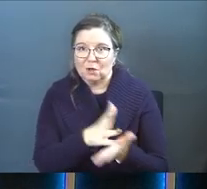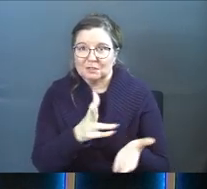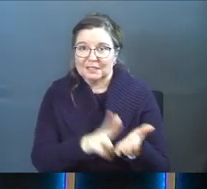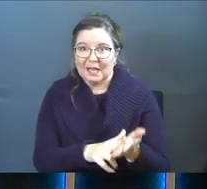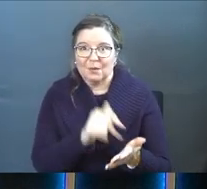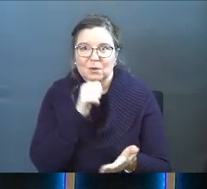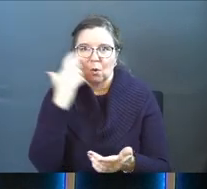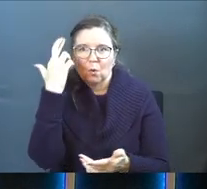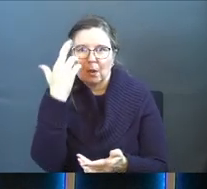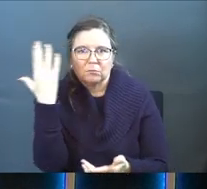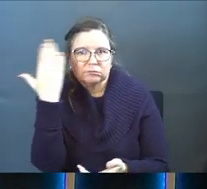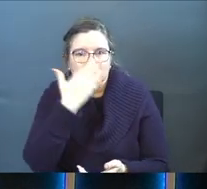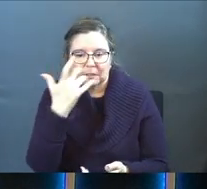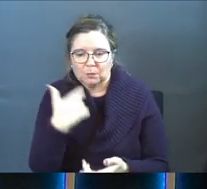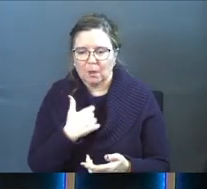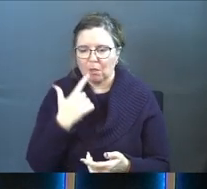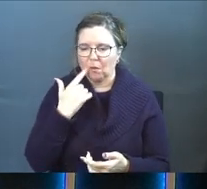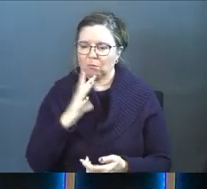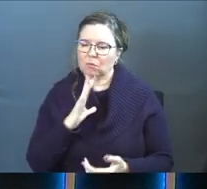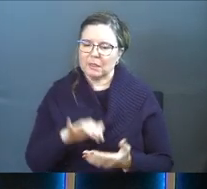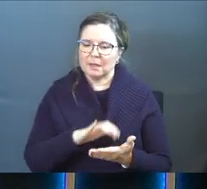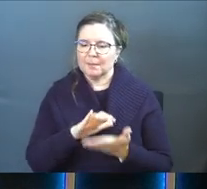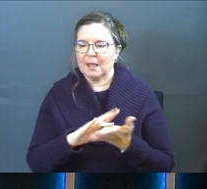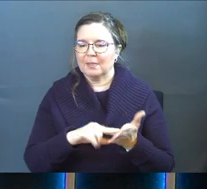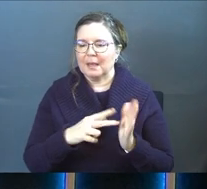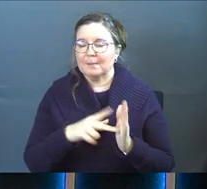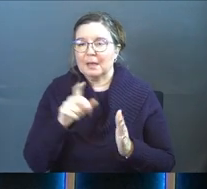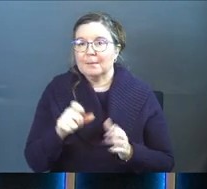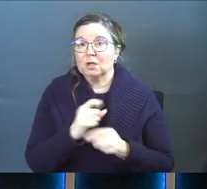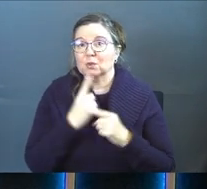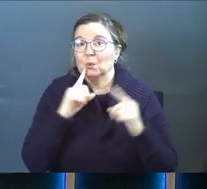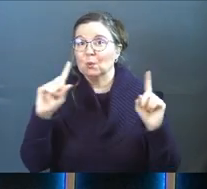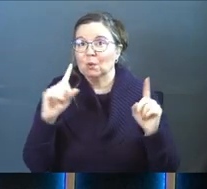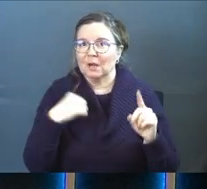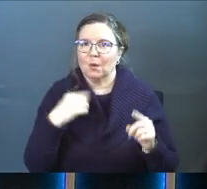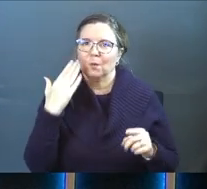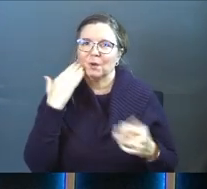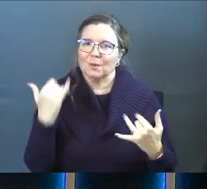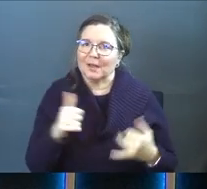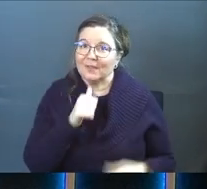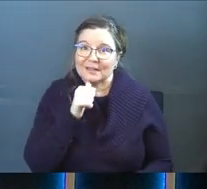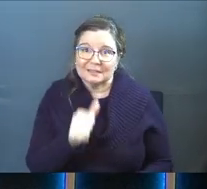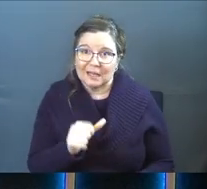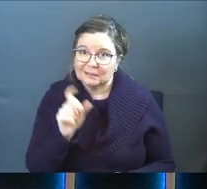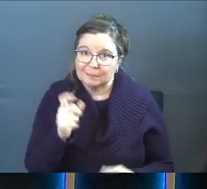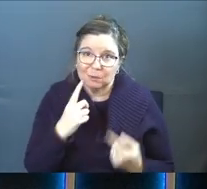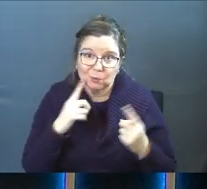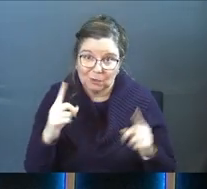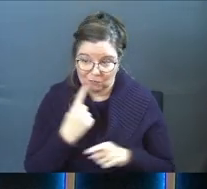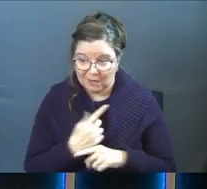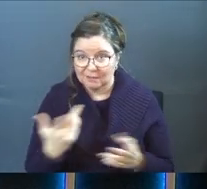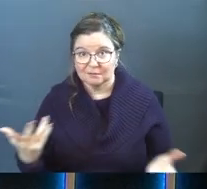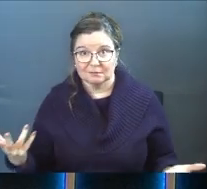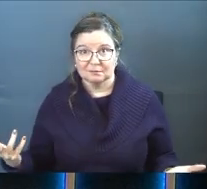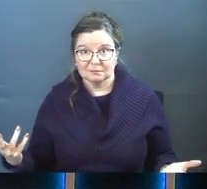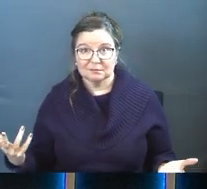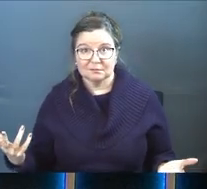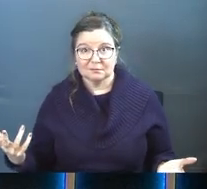us, and we don't realize it, because we think this is a marriage, that means it must work, and we know now that it doesn't must work, yes?